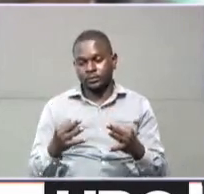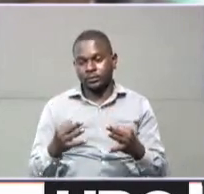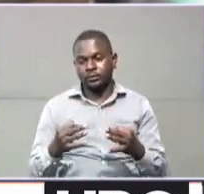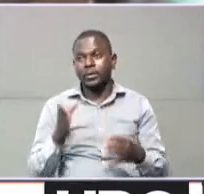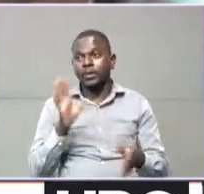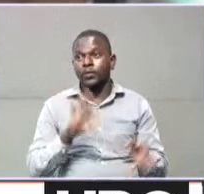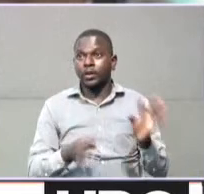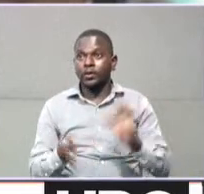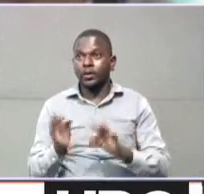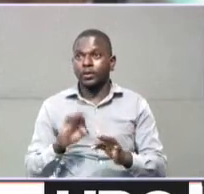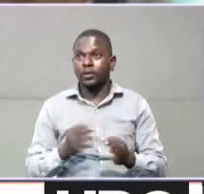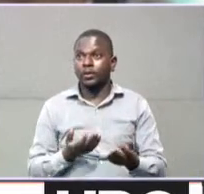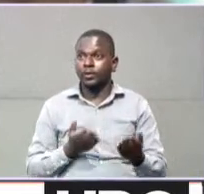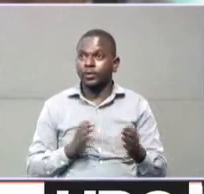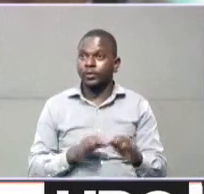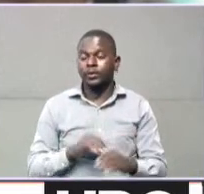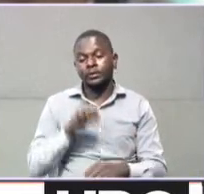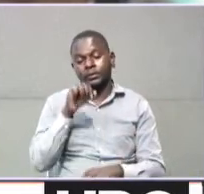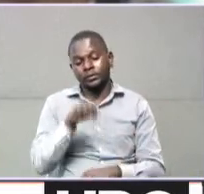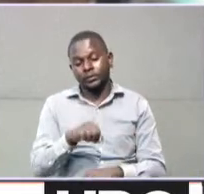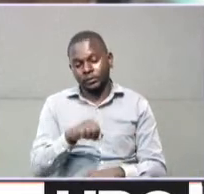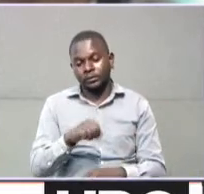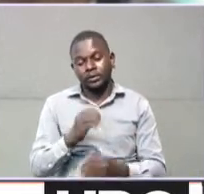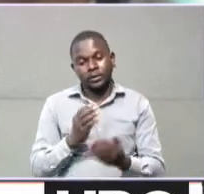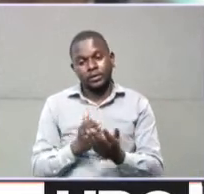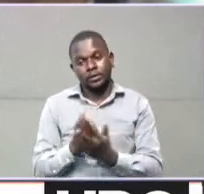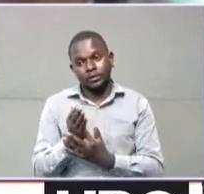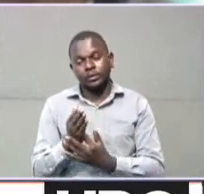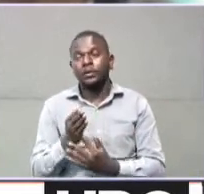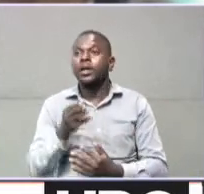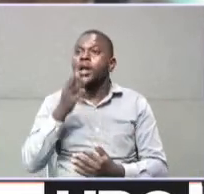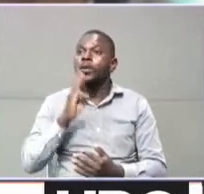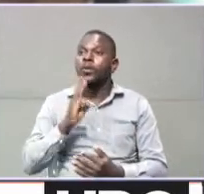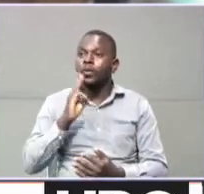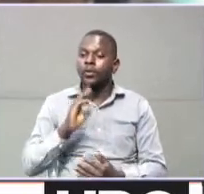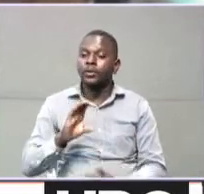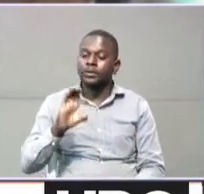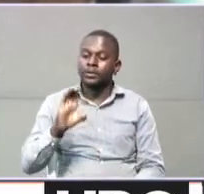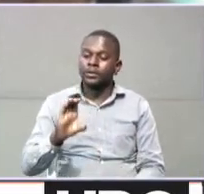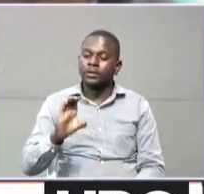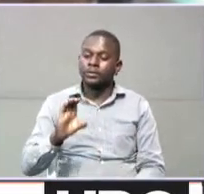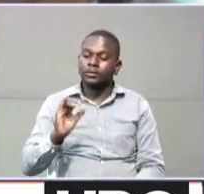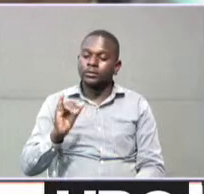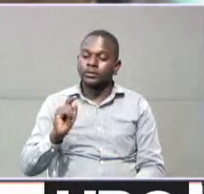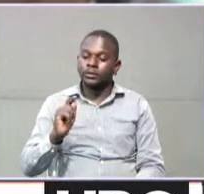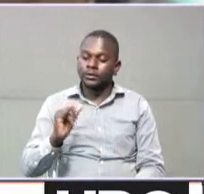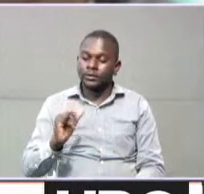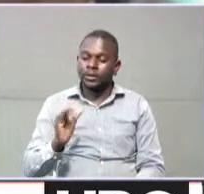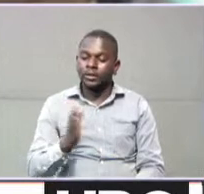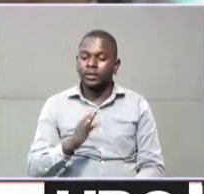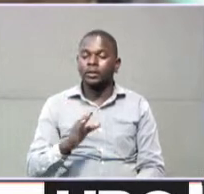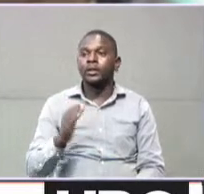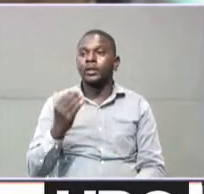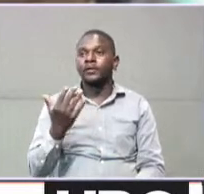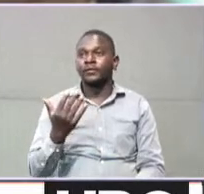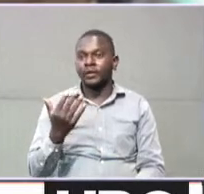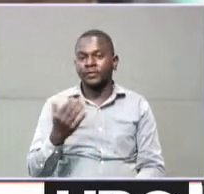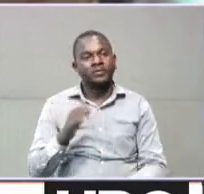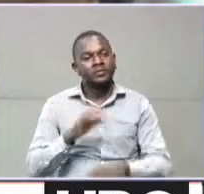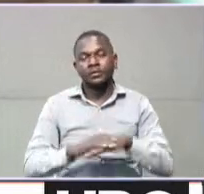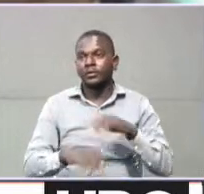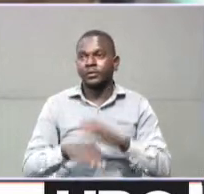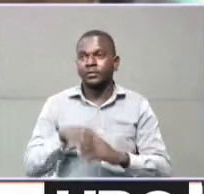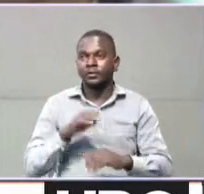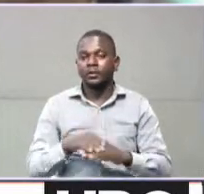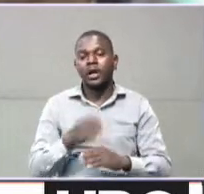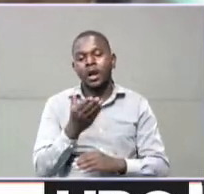chemical that killed the people yes it was through this gene five alcohol which shouldn't should have never been